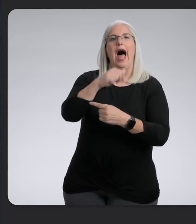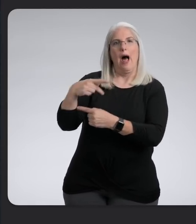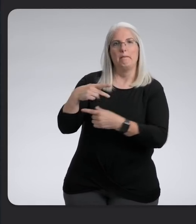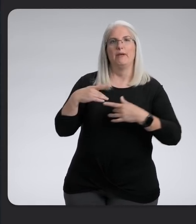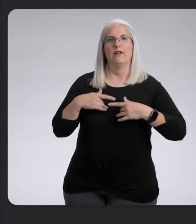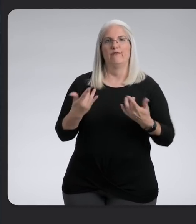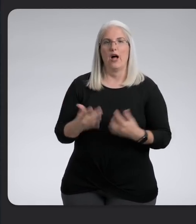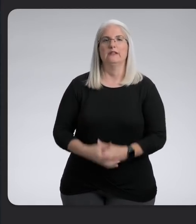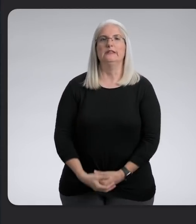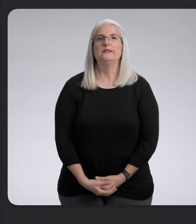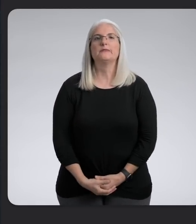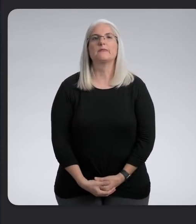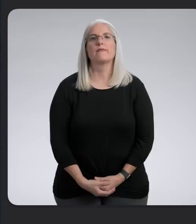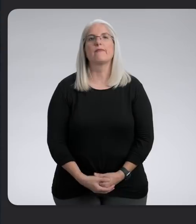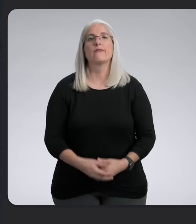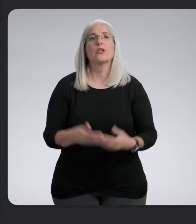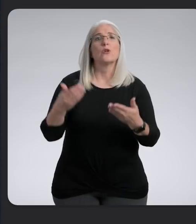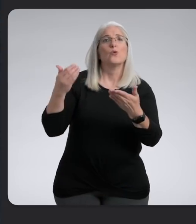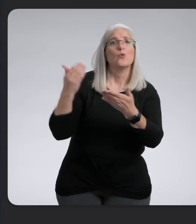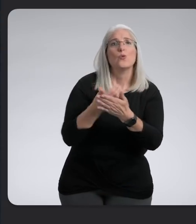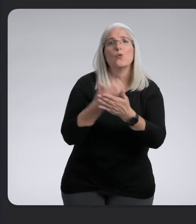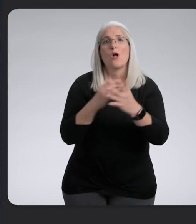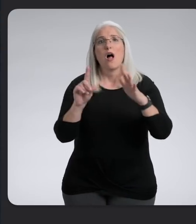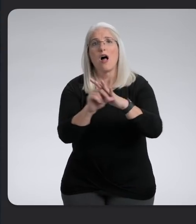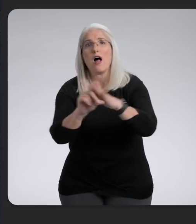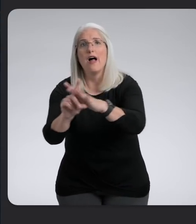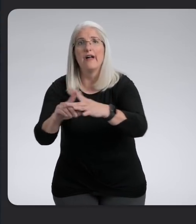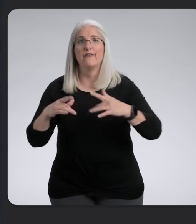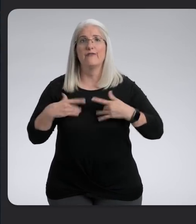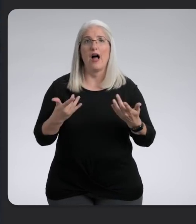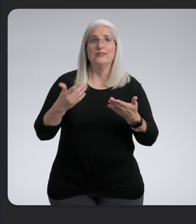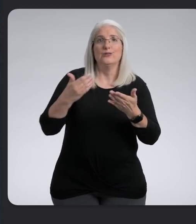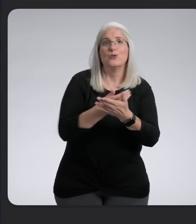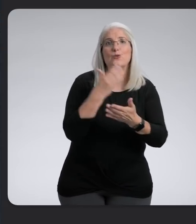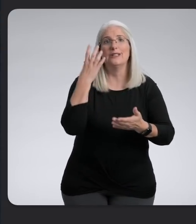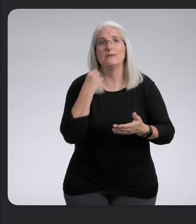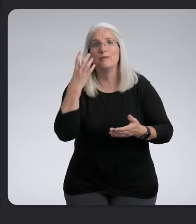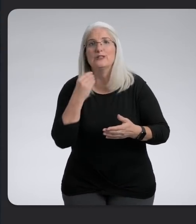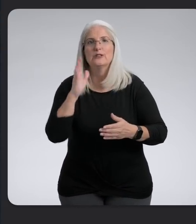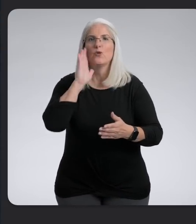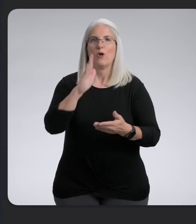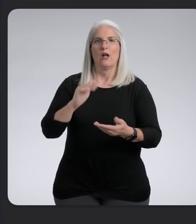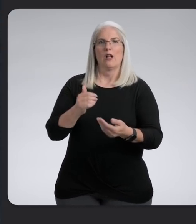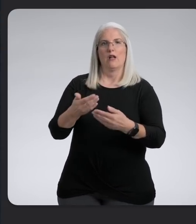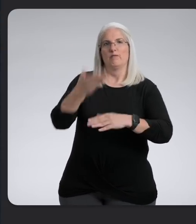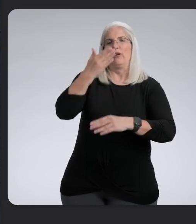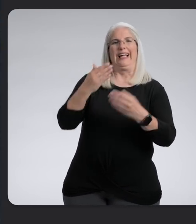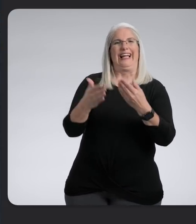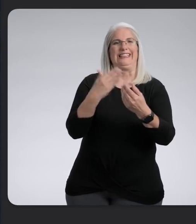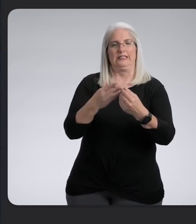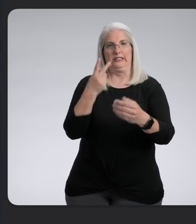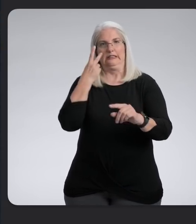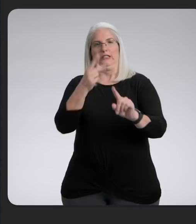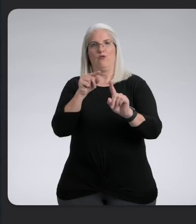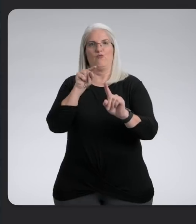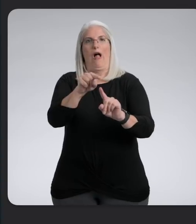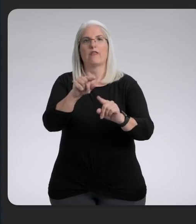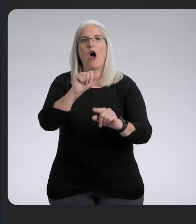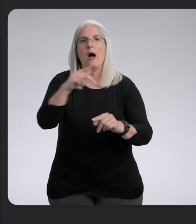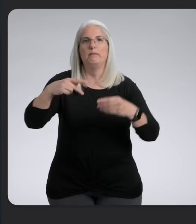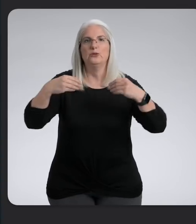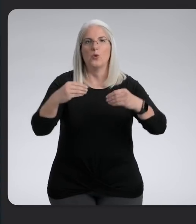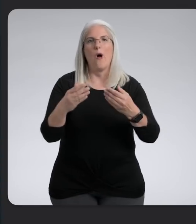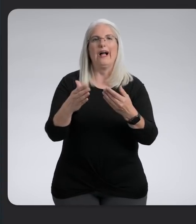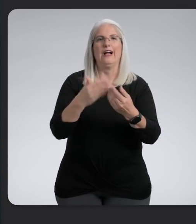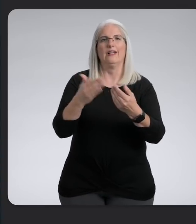dynamic content and experiences within apps will be front and center on the App Store, so users never miss a big moment.